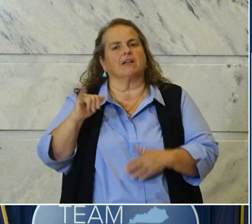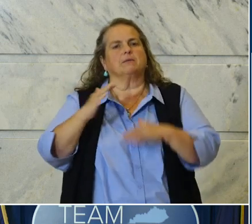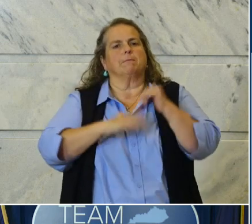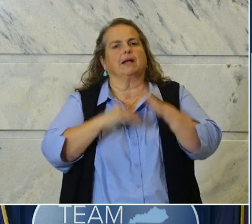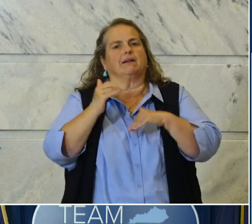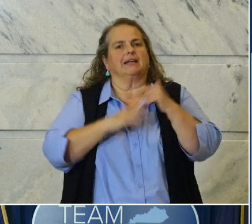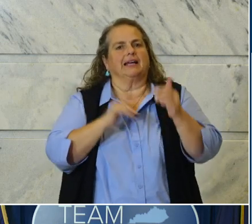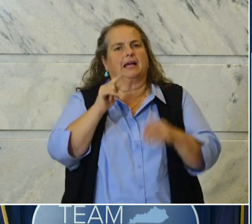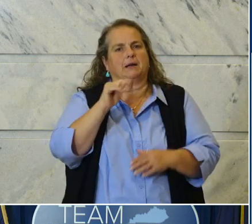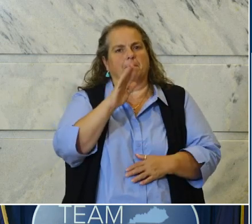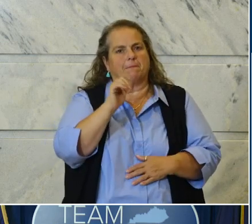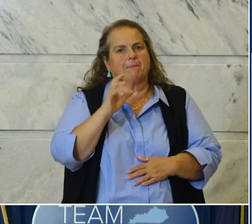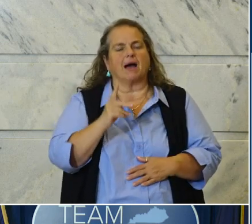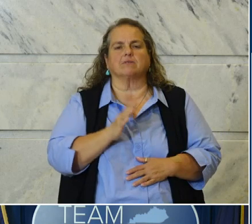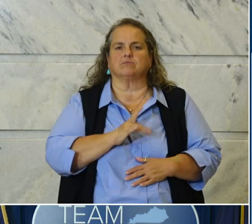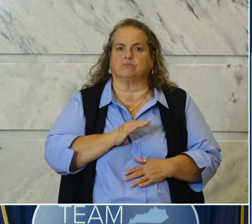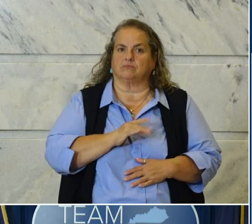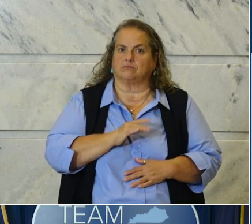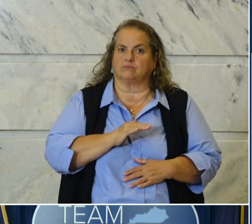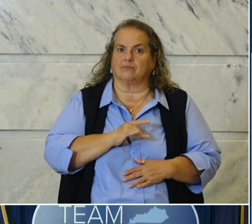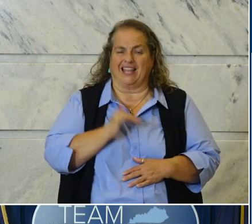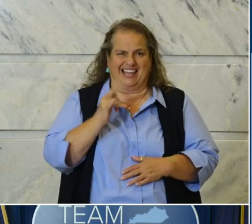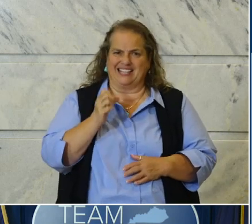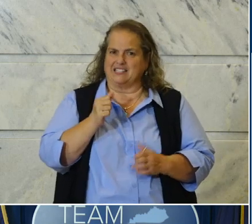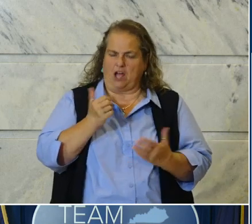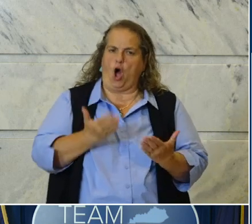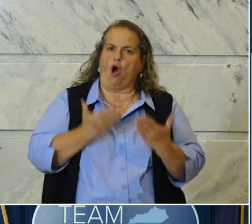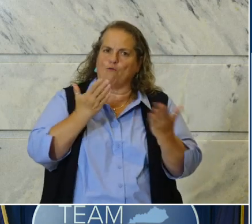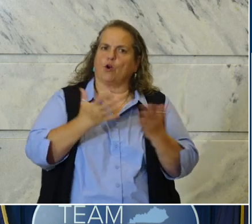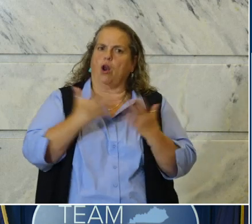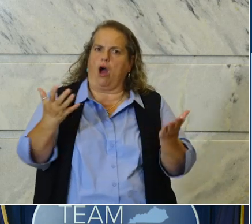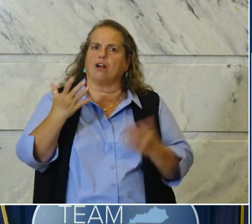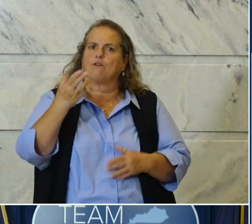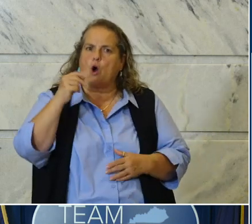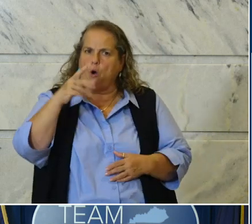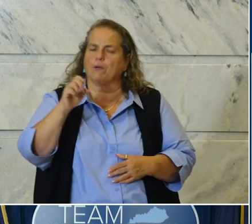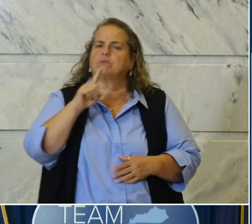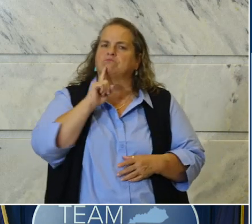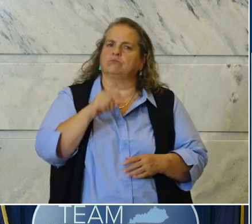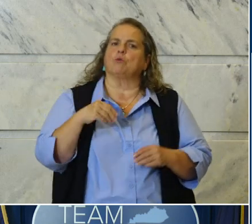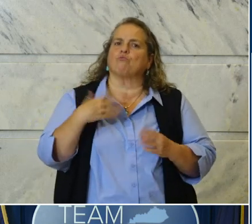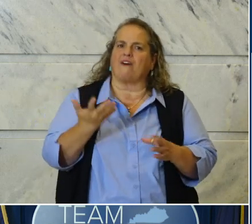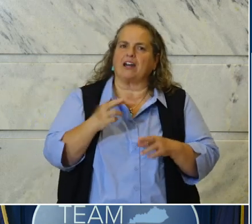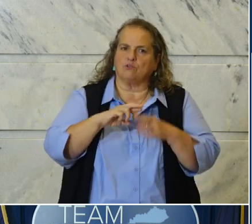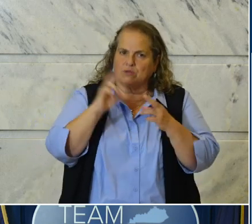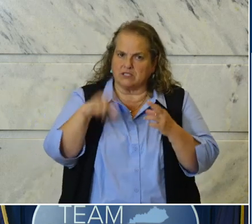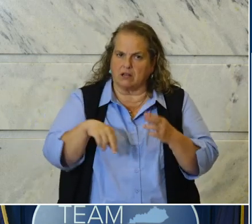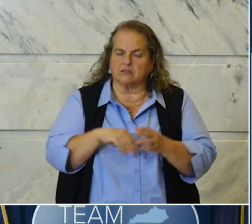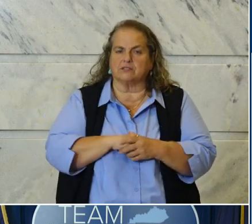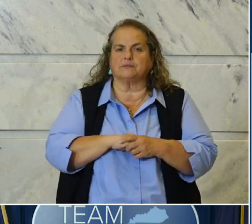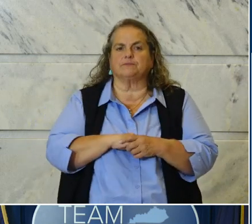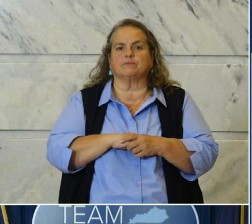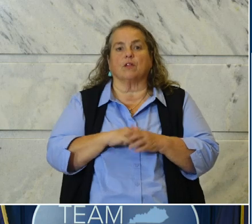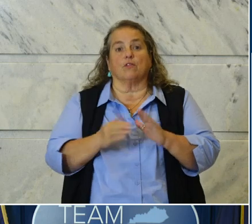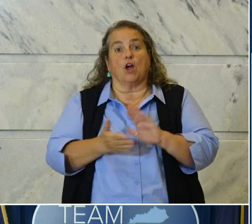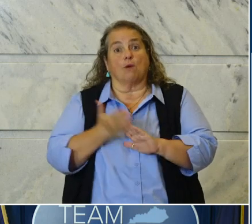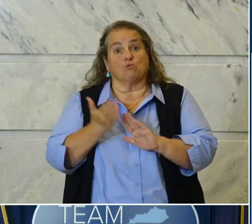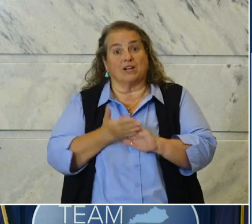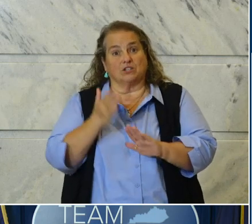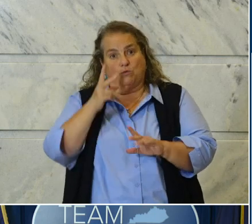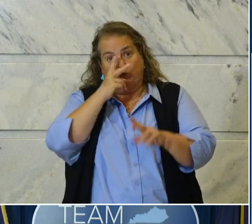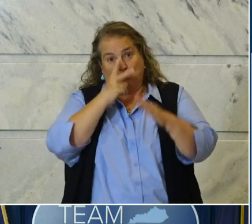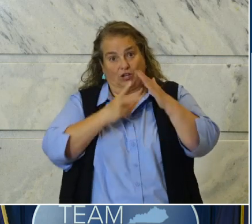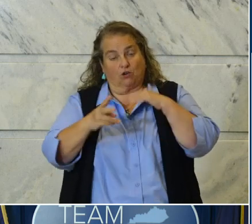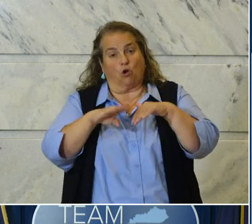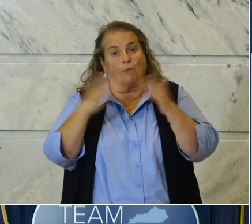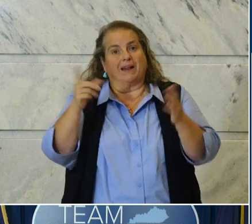little bit. This isn't just offering hope. It's actually providing results. The operation is projected to open in